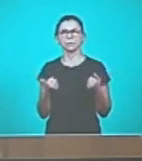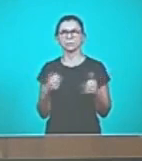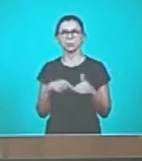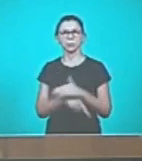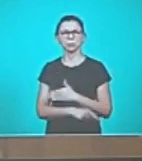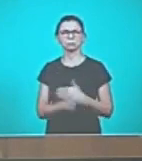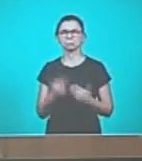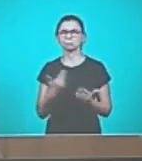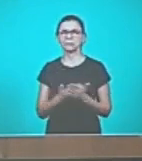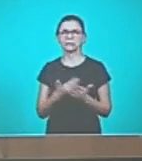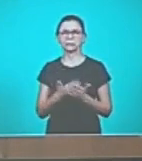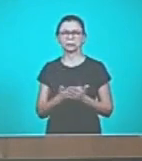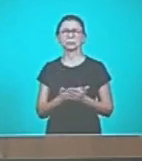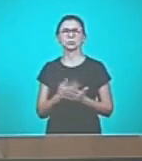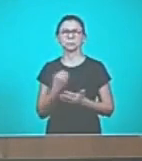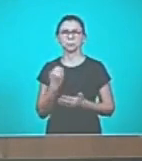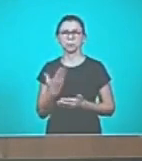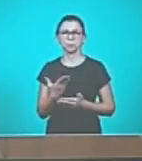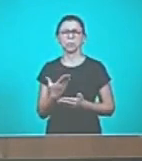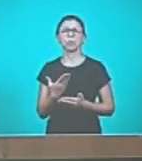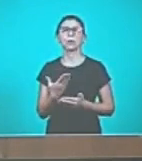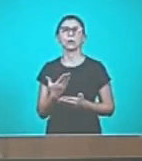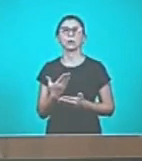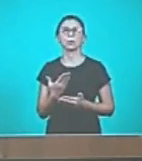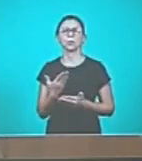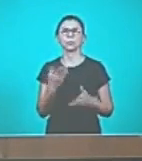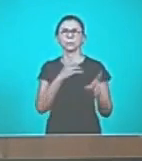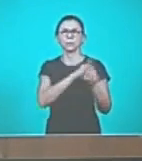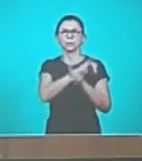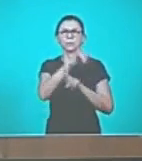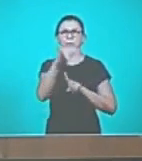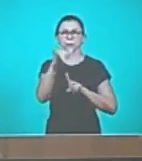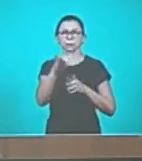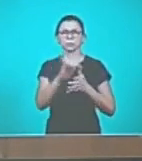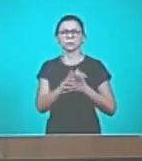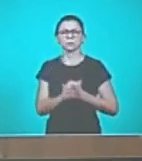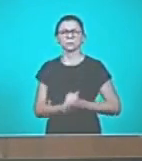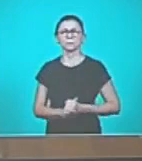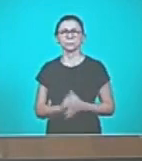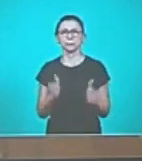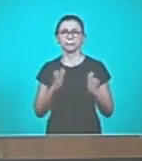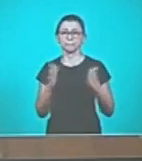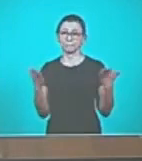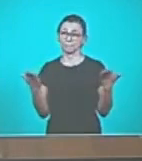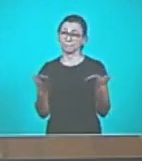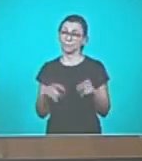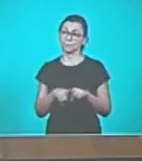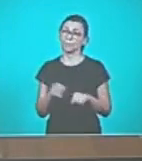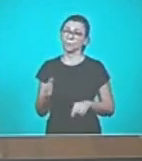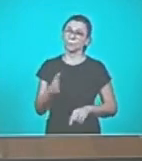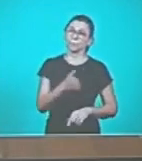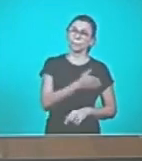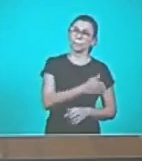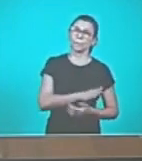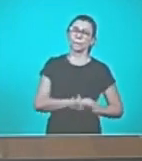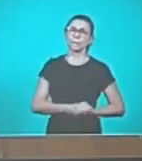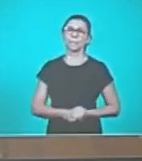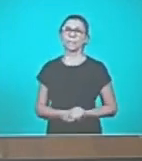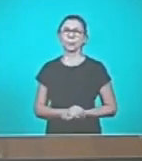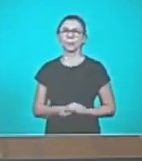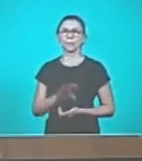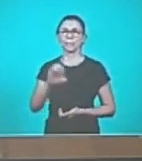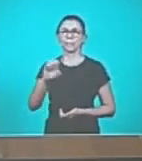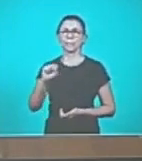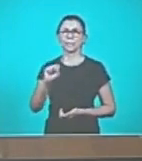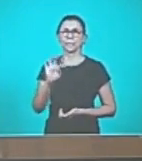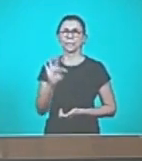things amazing to us, great depth, spiritually speaking, to our days. I also want to highlight the contribution of